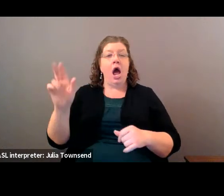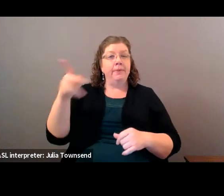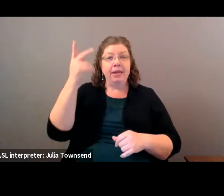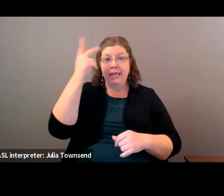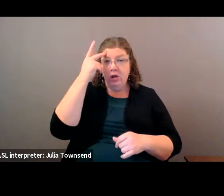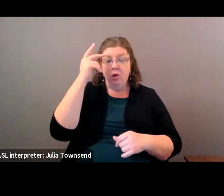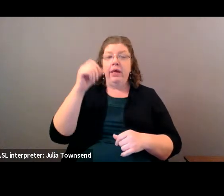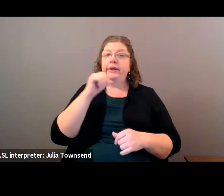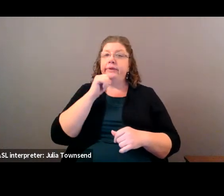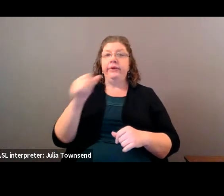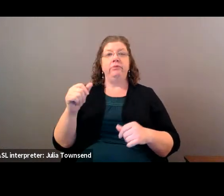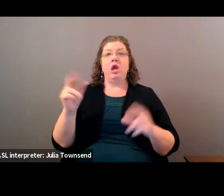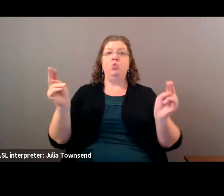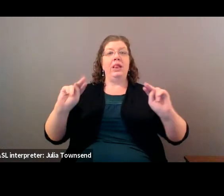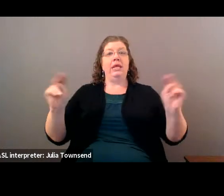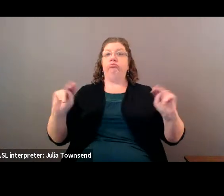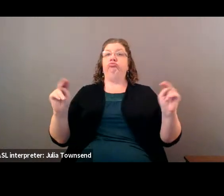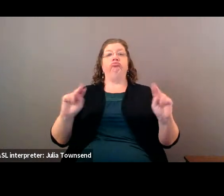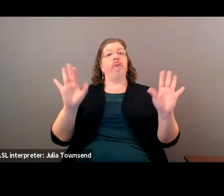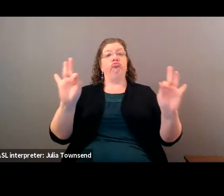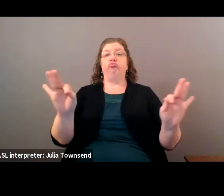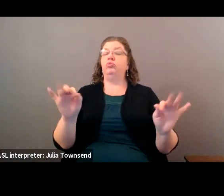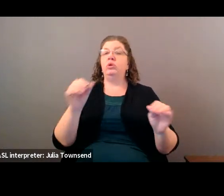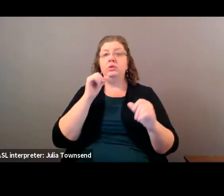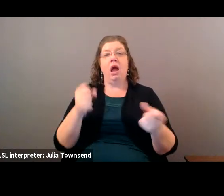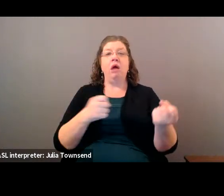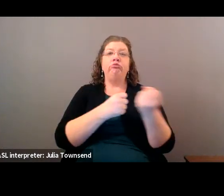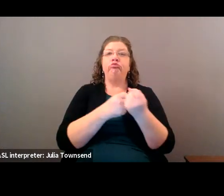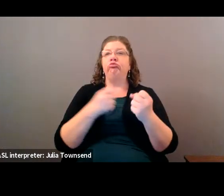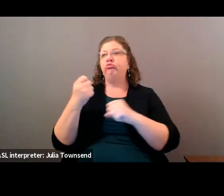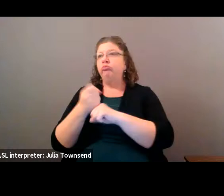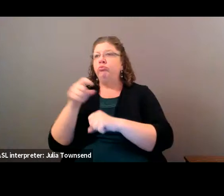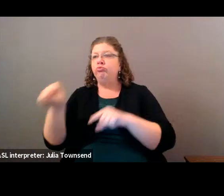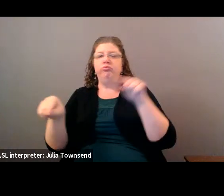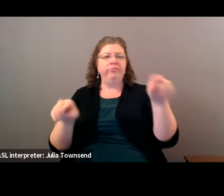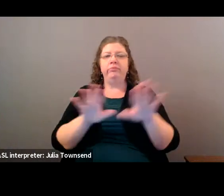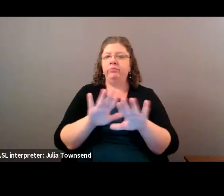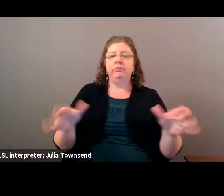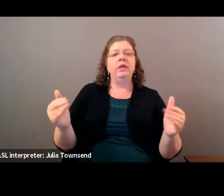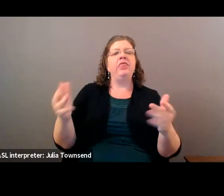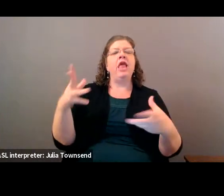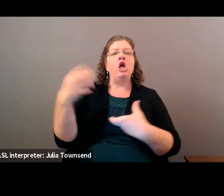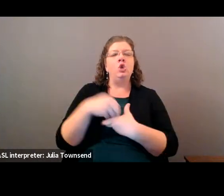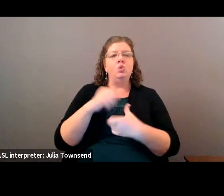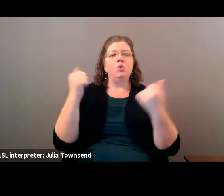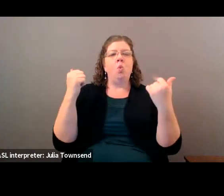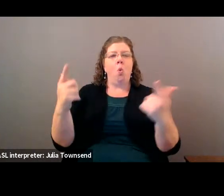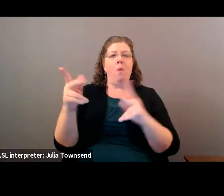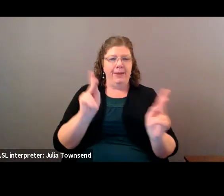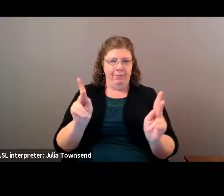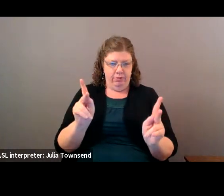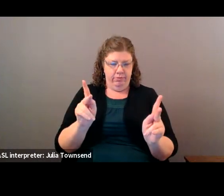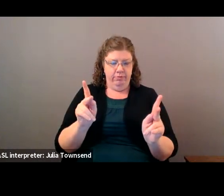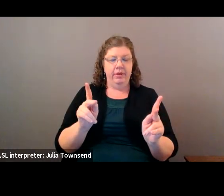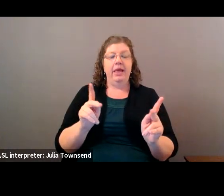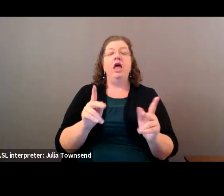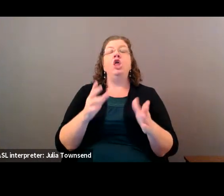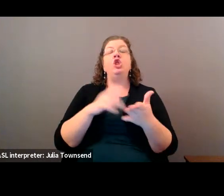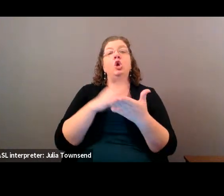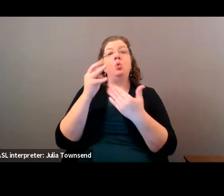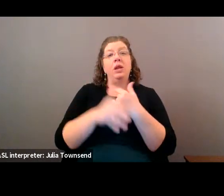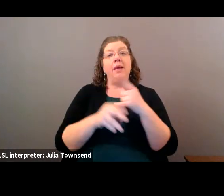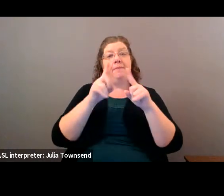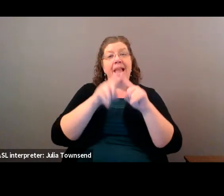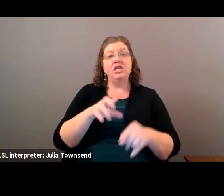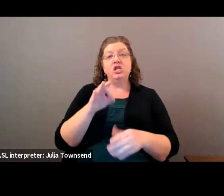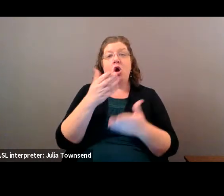non-partisan. They are invitational, welcoming, and inclusive of all people. The curriculum is based on facts and evidence about